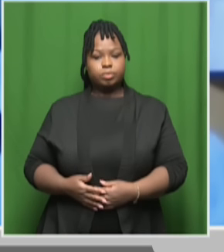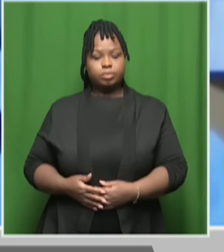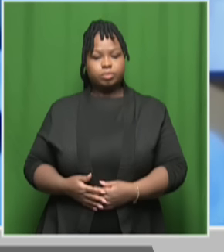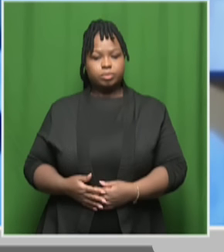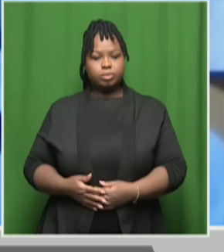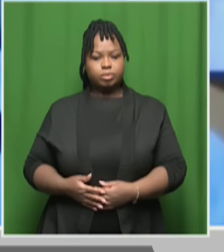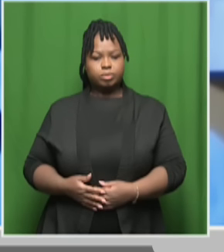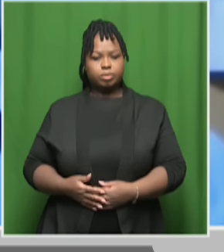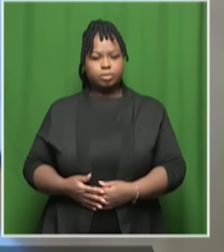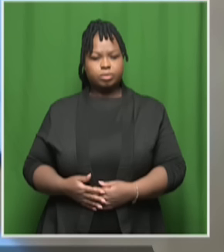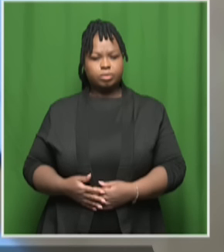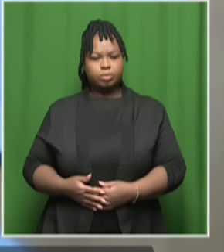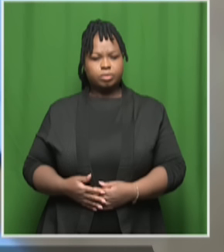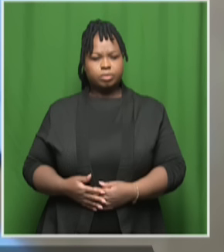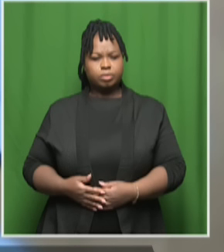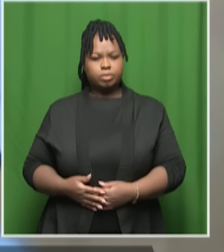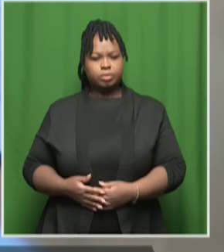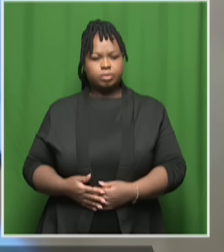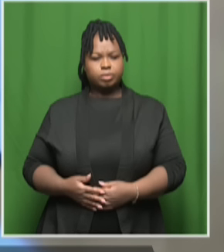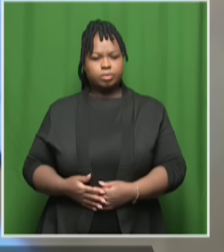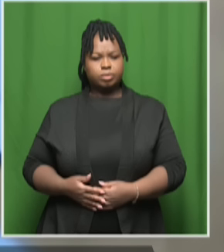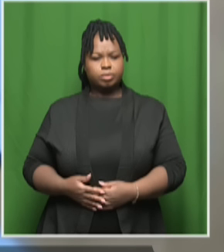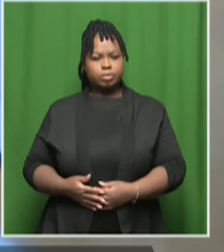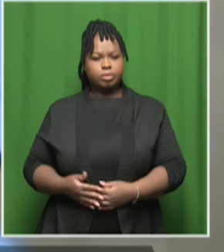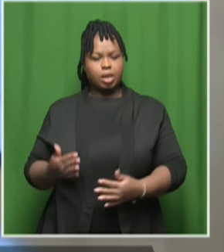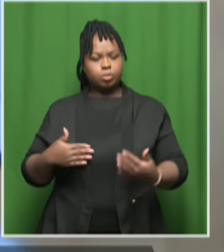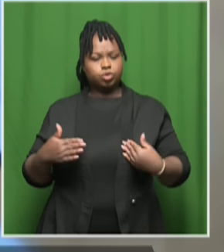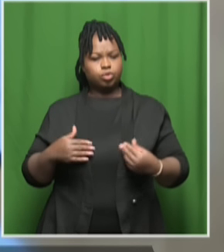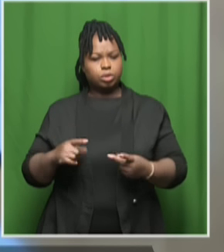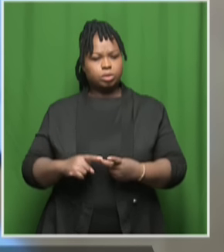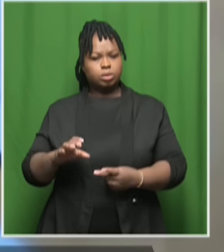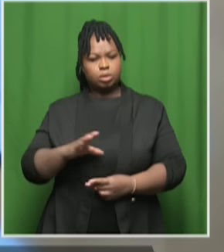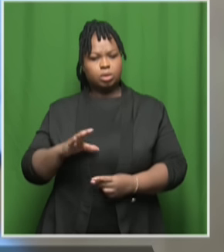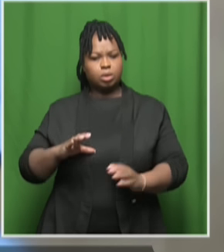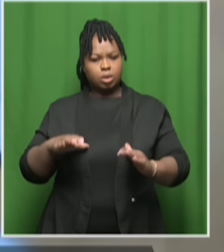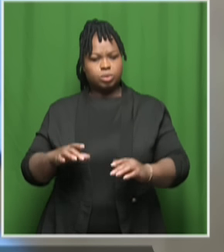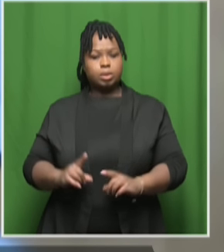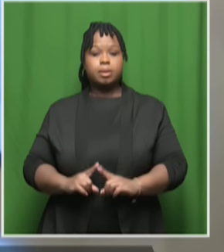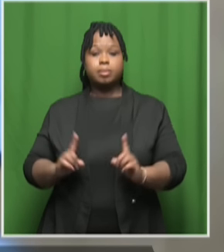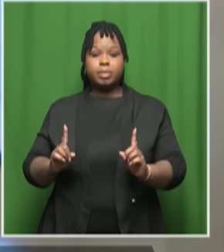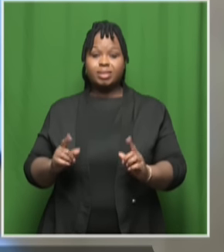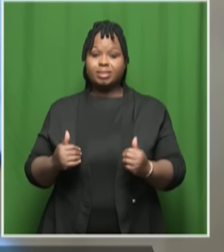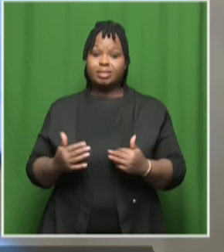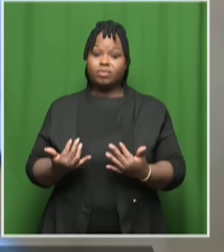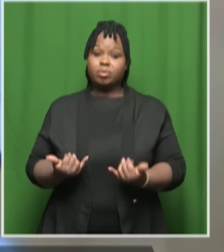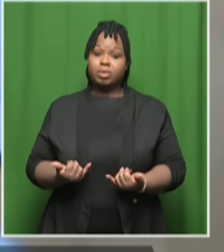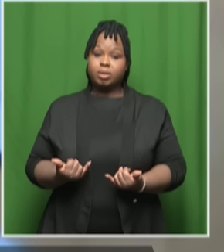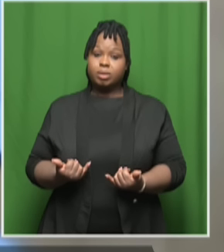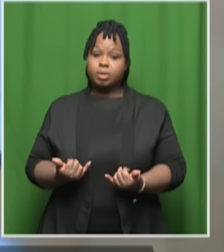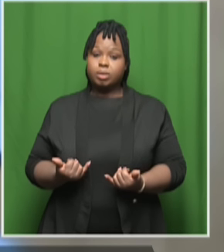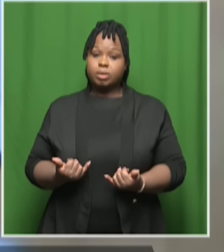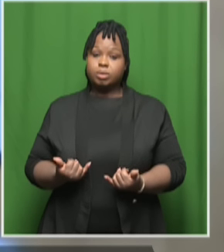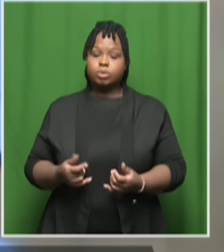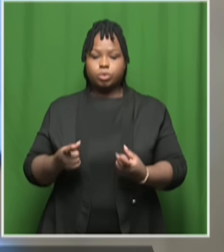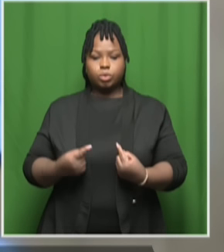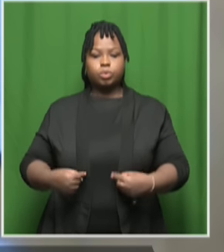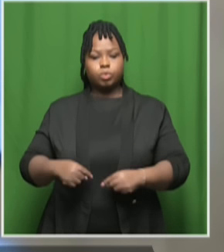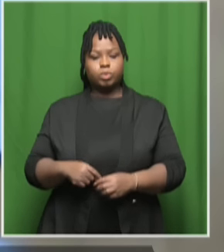blame as the administration as well as the council. But as from now onwards, we need to